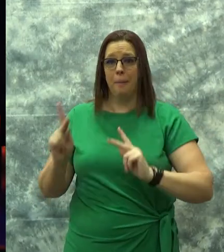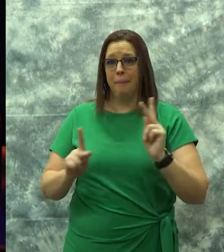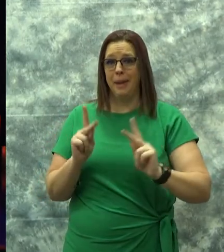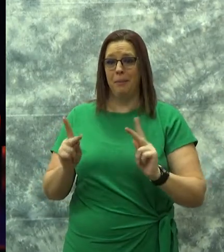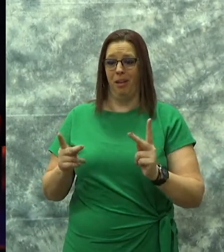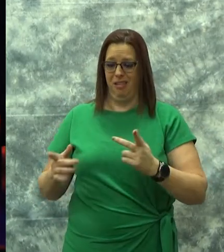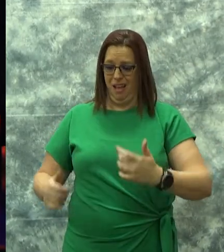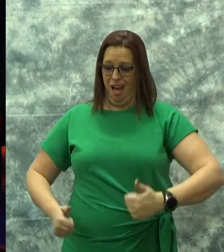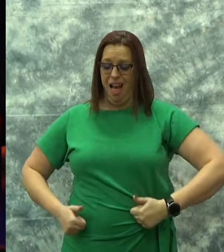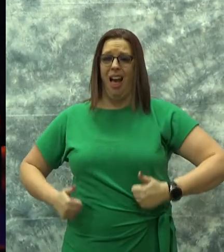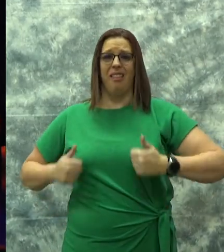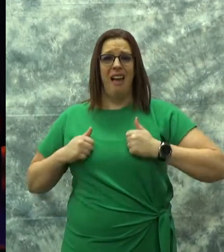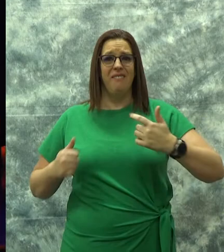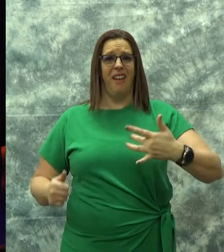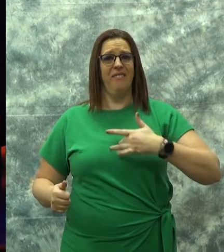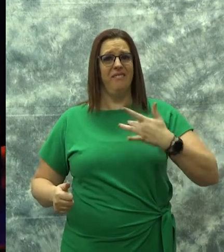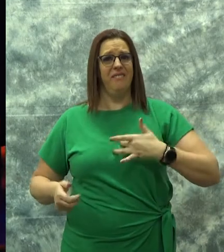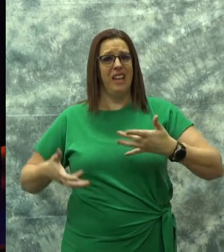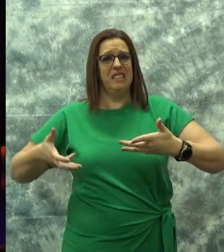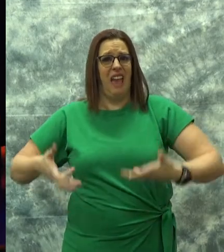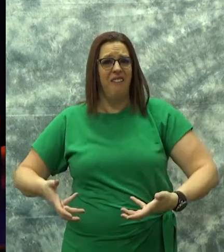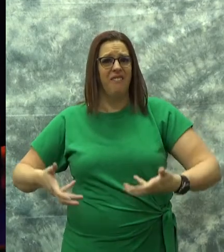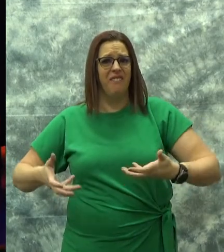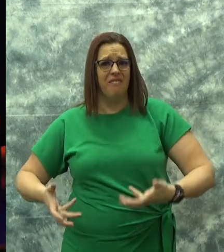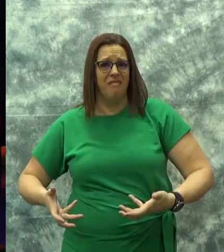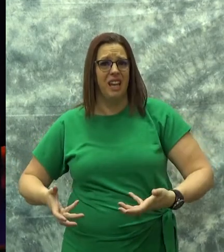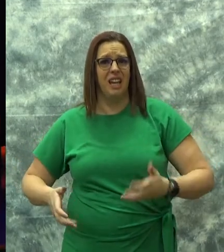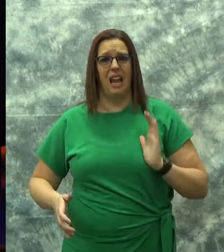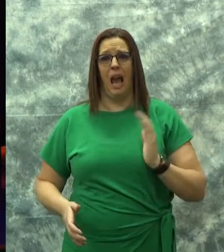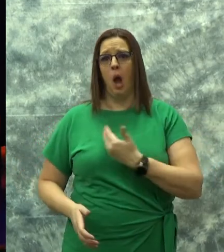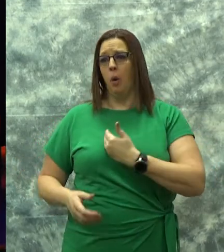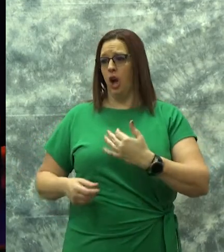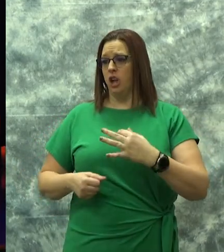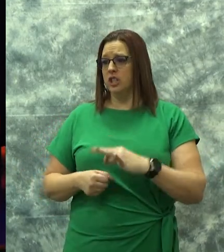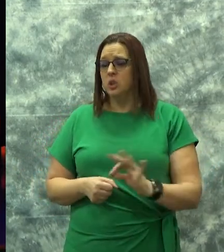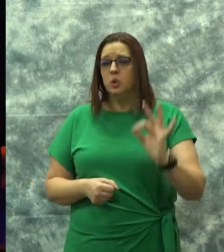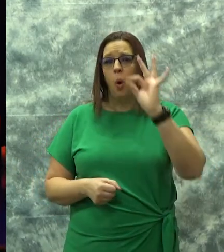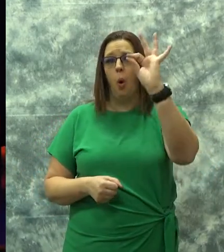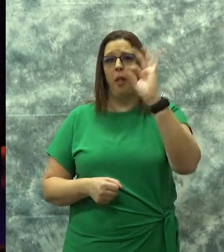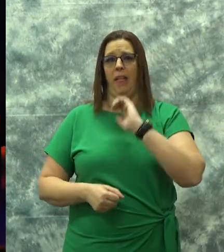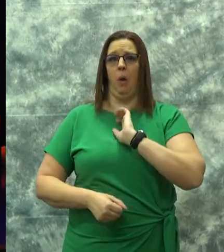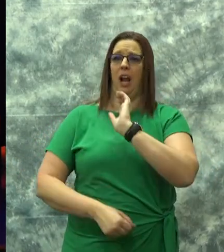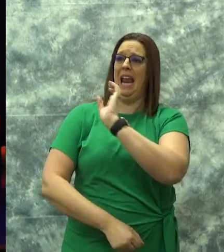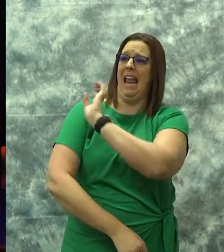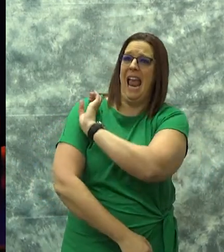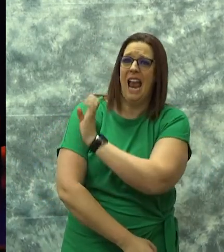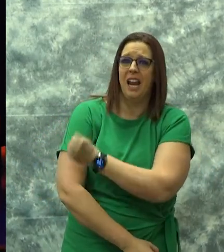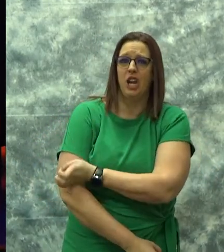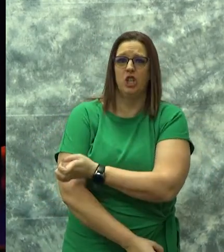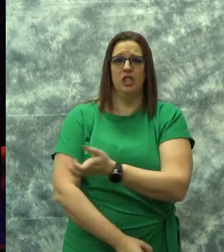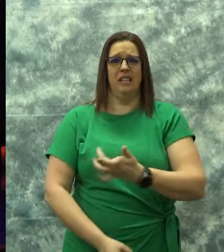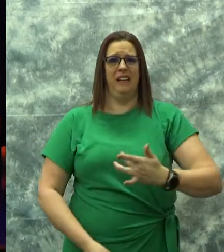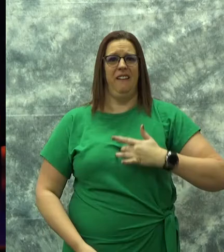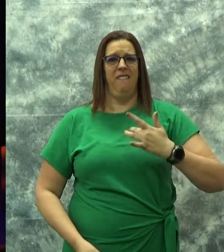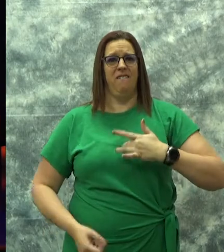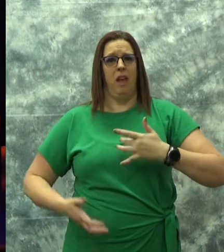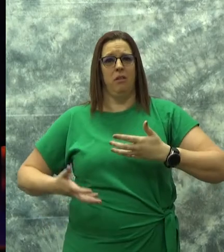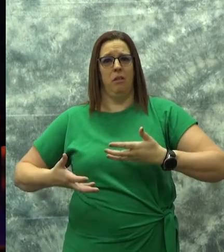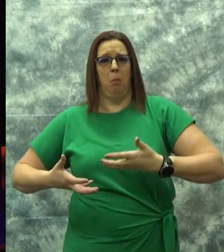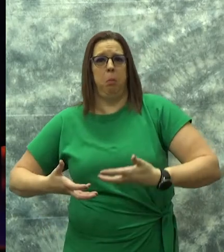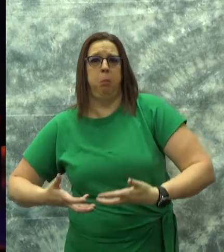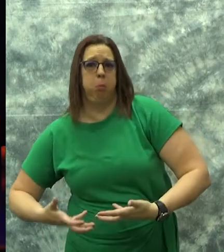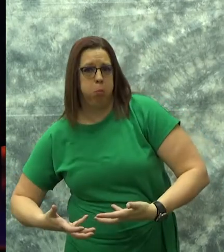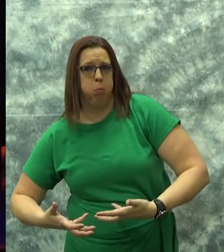life just feels kind of heavy, where our soul, our spirit, our energy can just feel